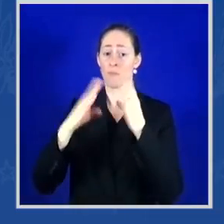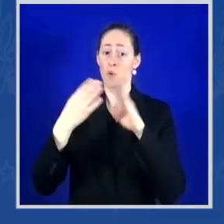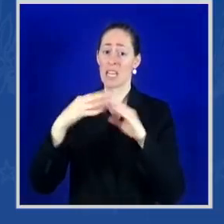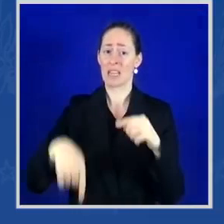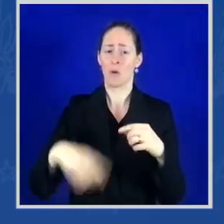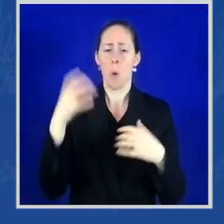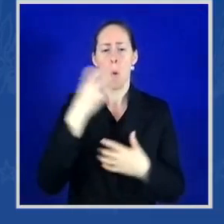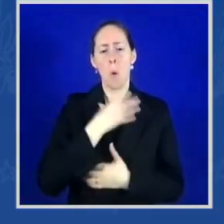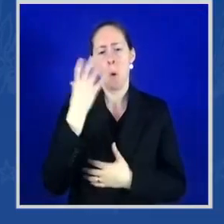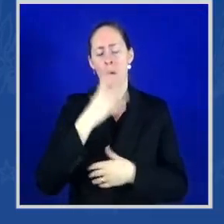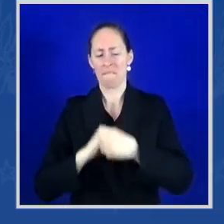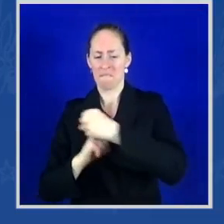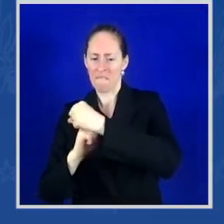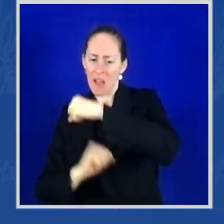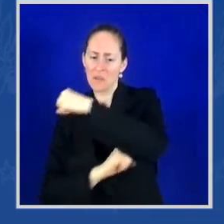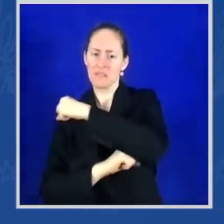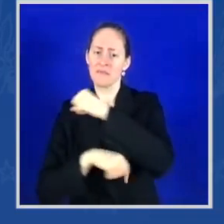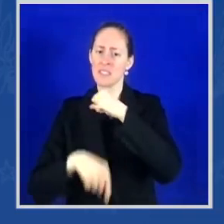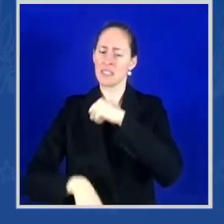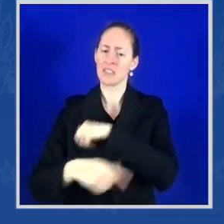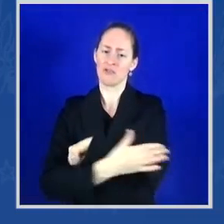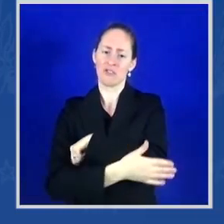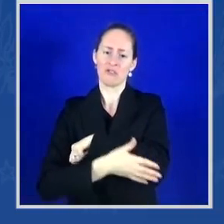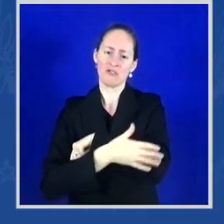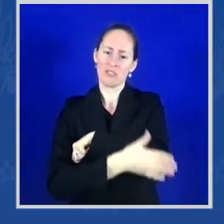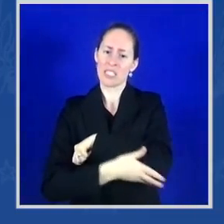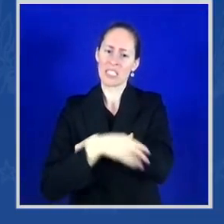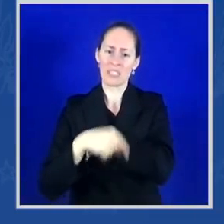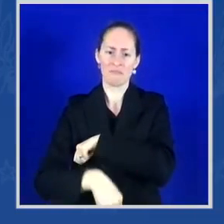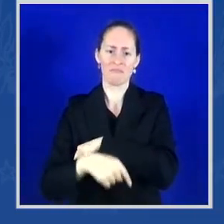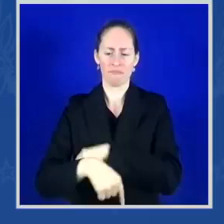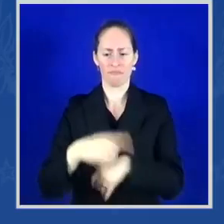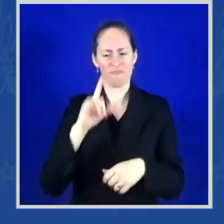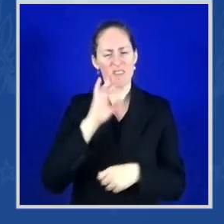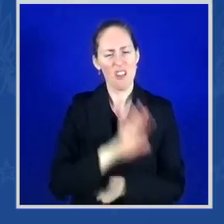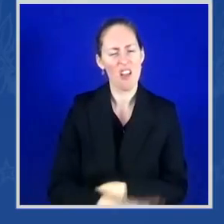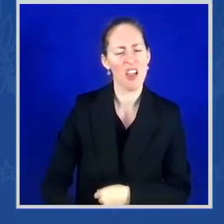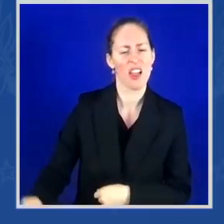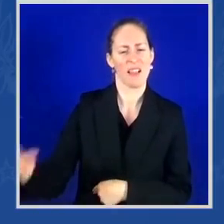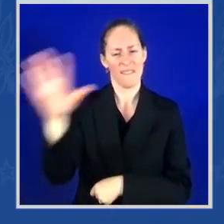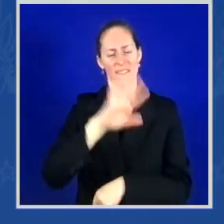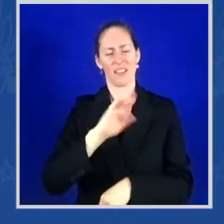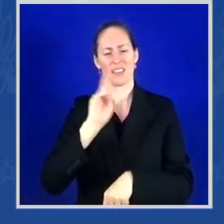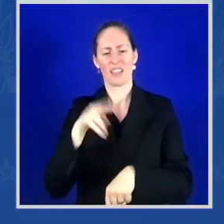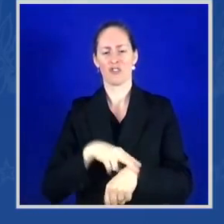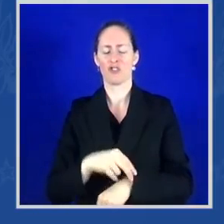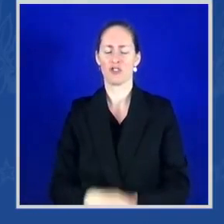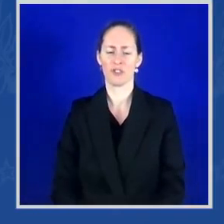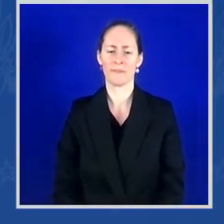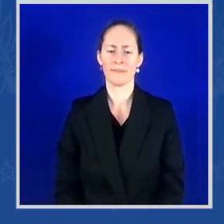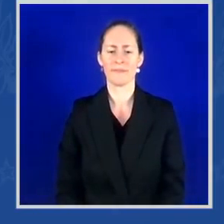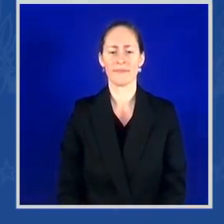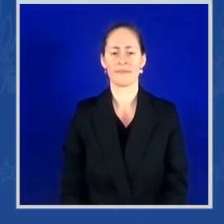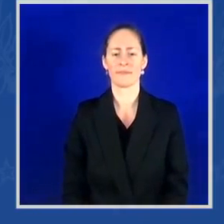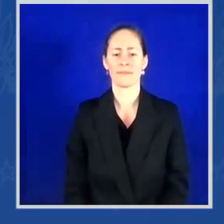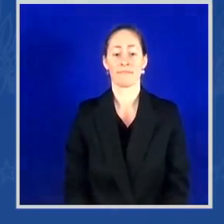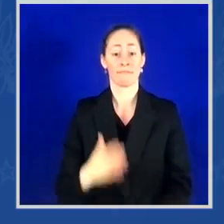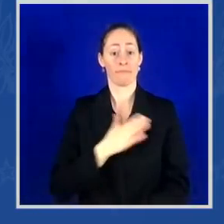of the nation. And on my first Memorial Day as Commander-in-Chief, I want to reaffirm my long-standing